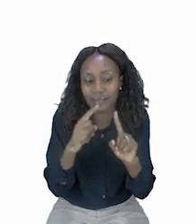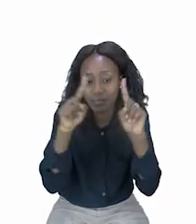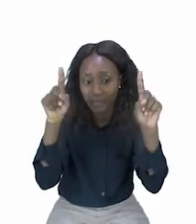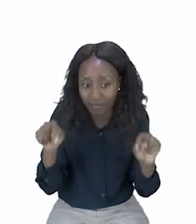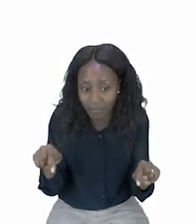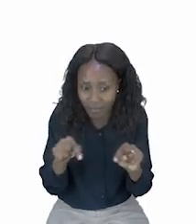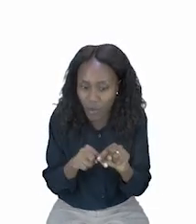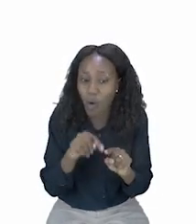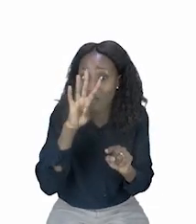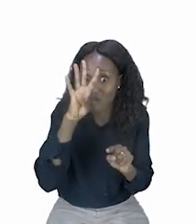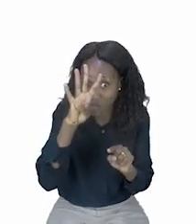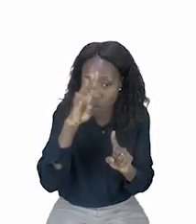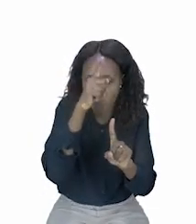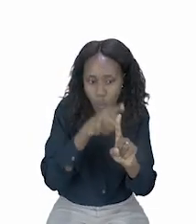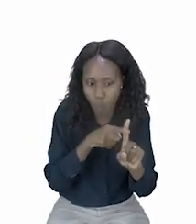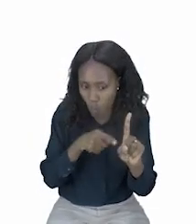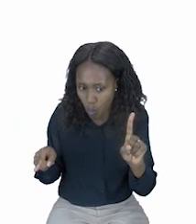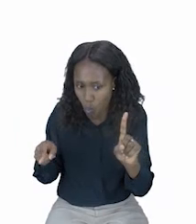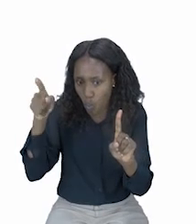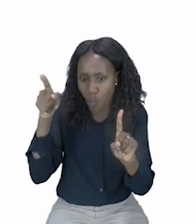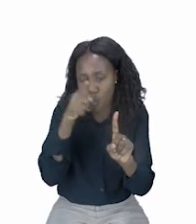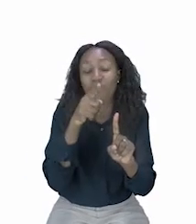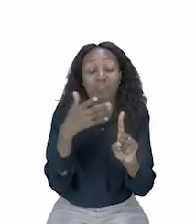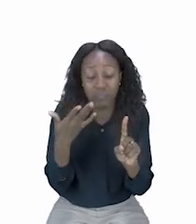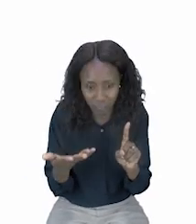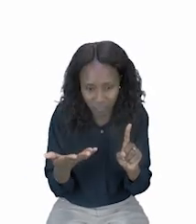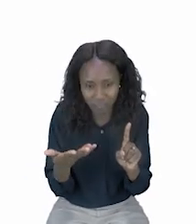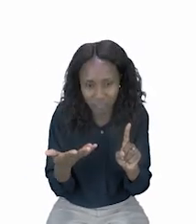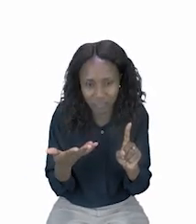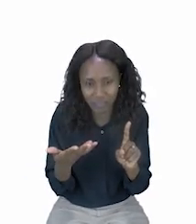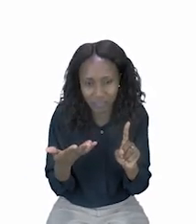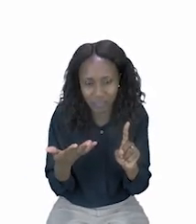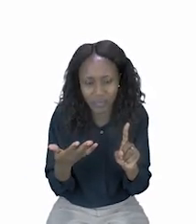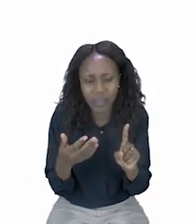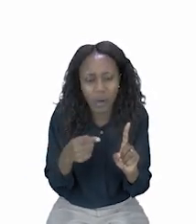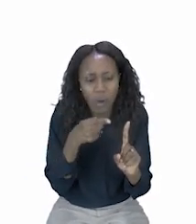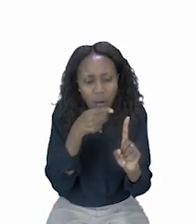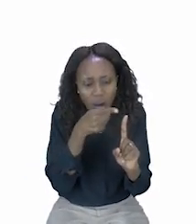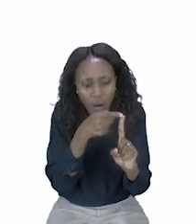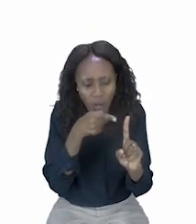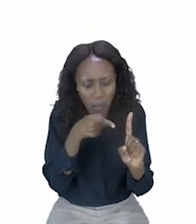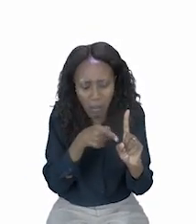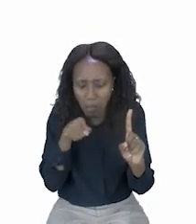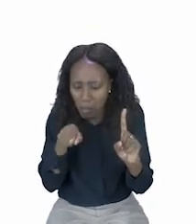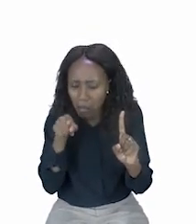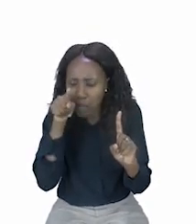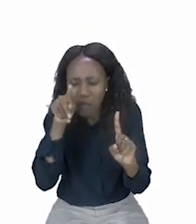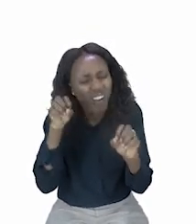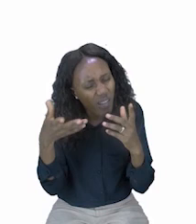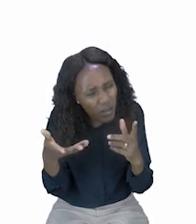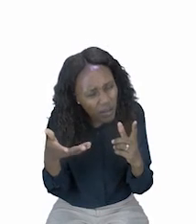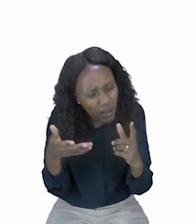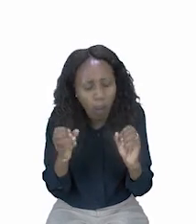has 4 sides. We also need to count the corners. So let us